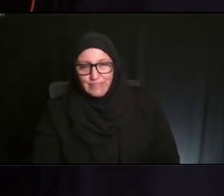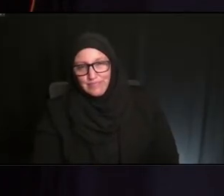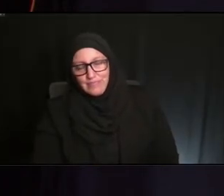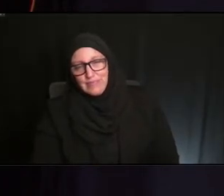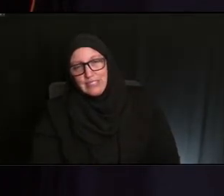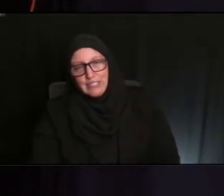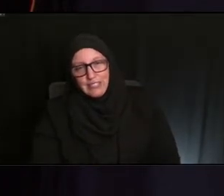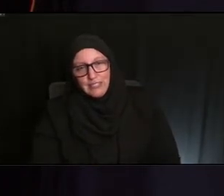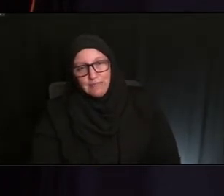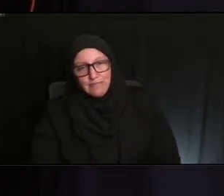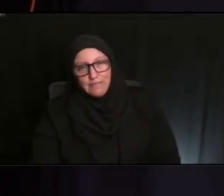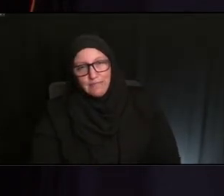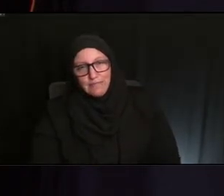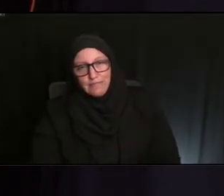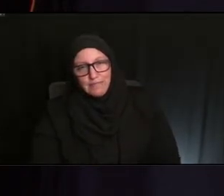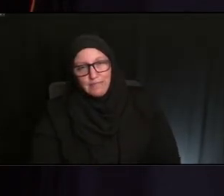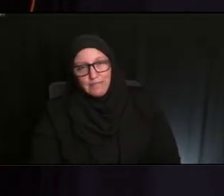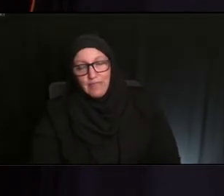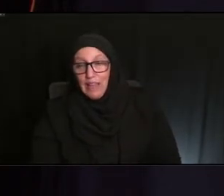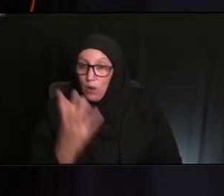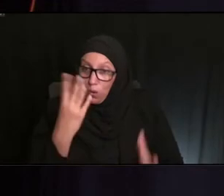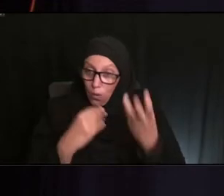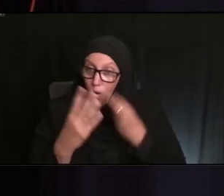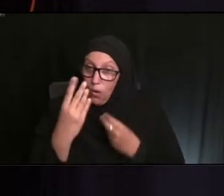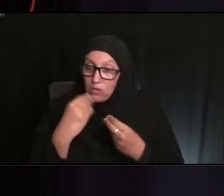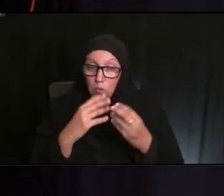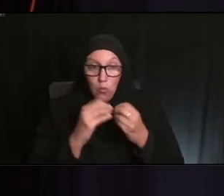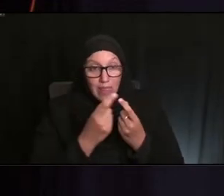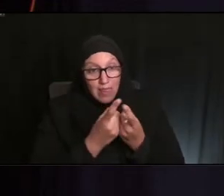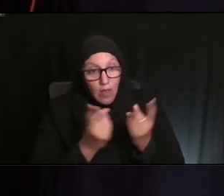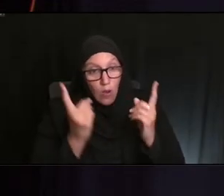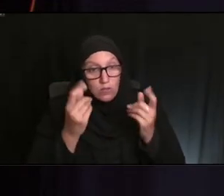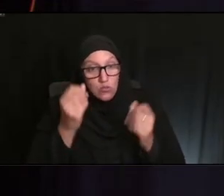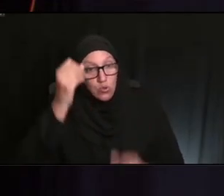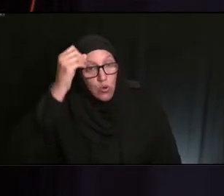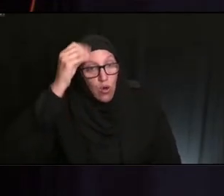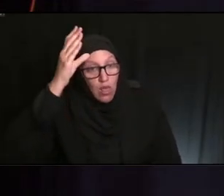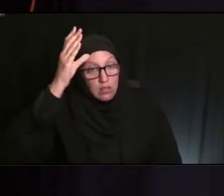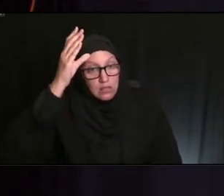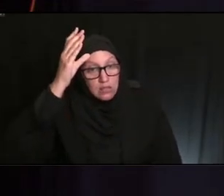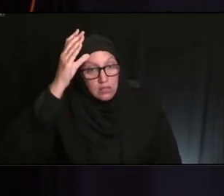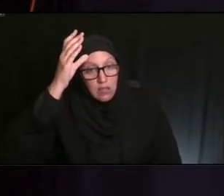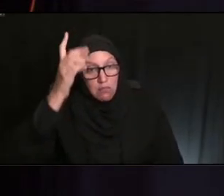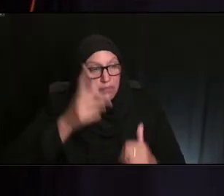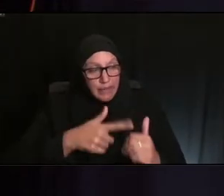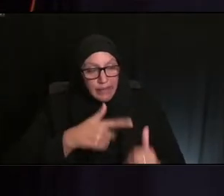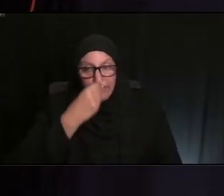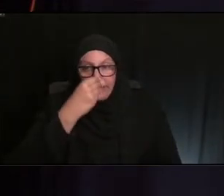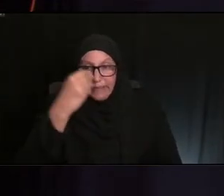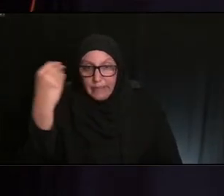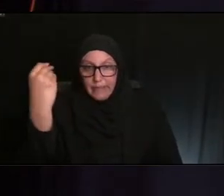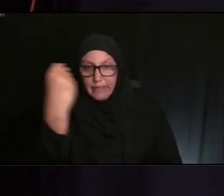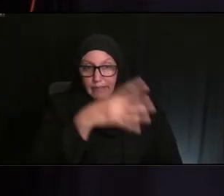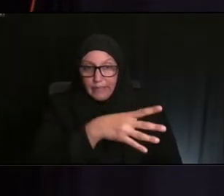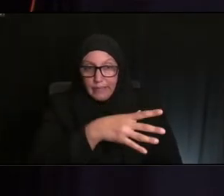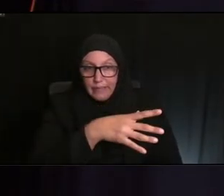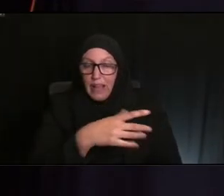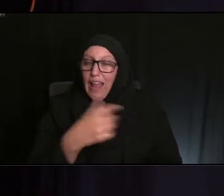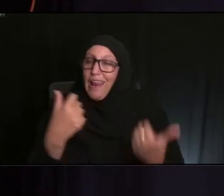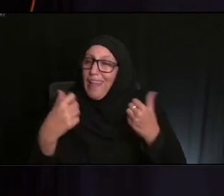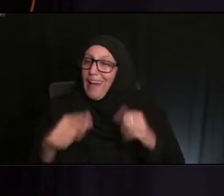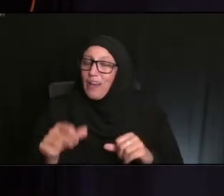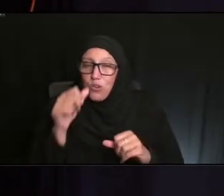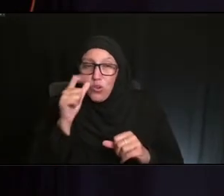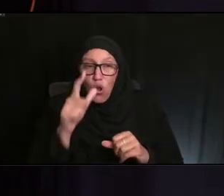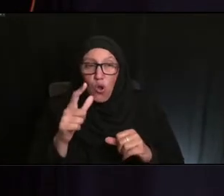Hausa, but then they chose what they were going to do with their powers. You know? They learned the ways of the Jedi and they became a Sith.